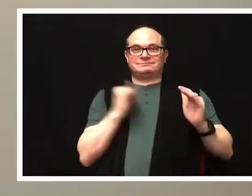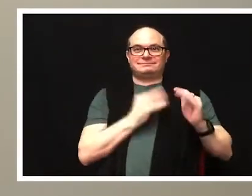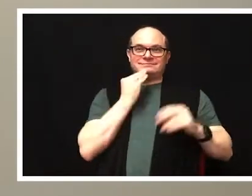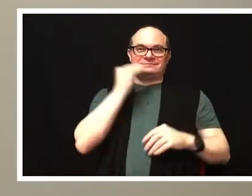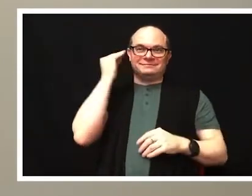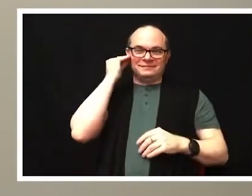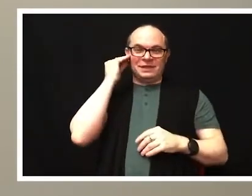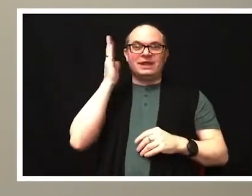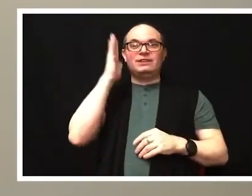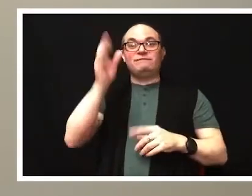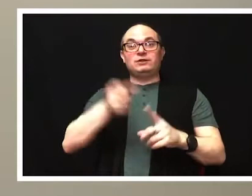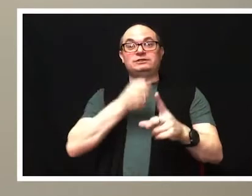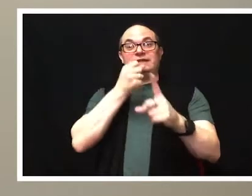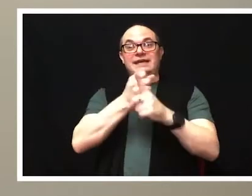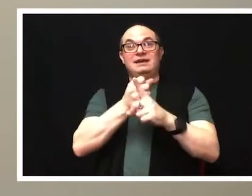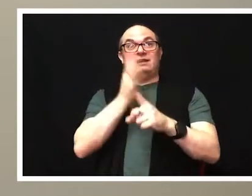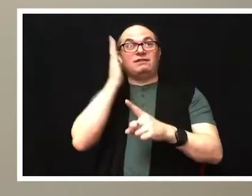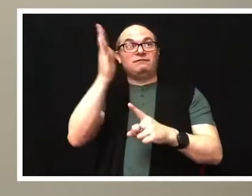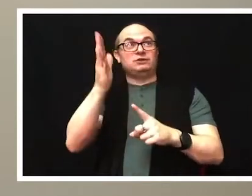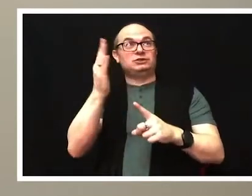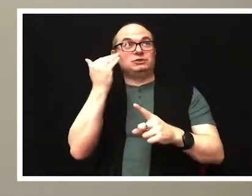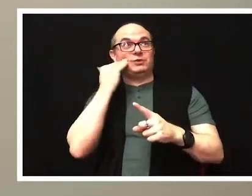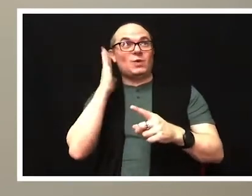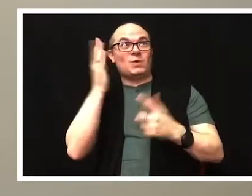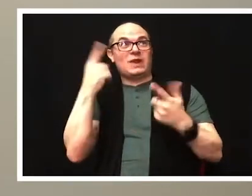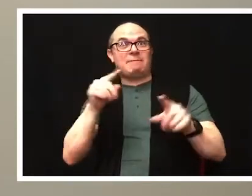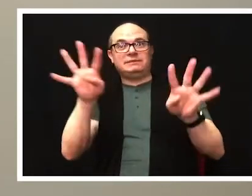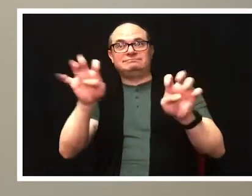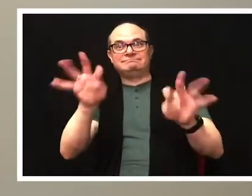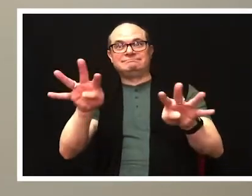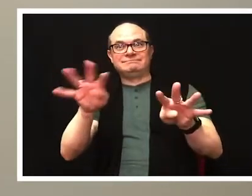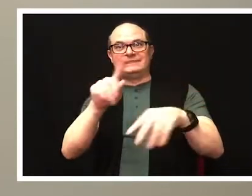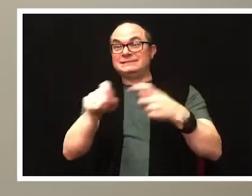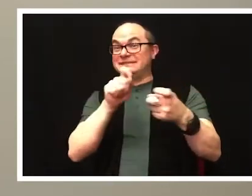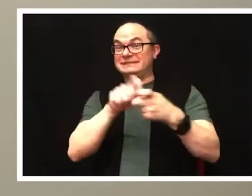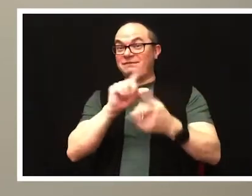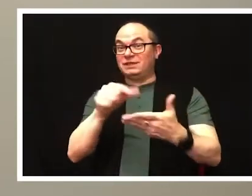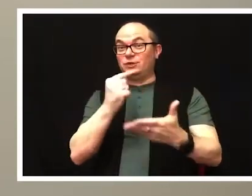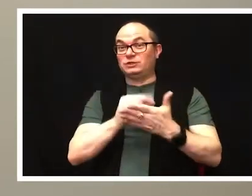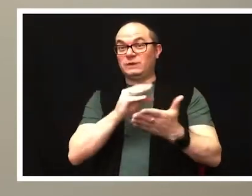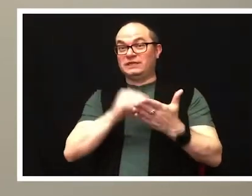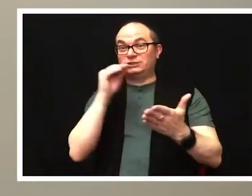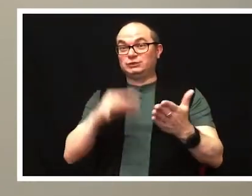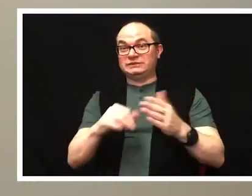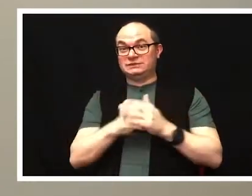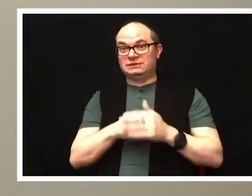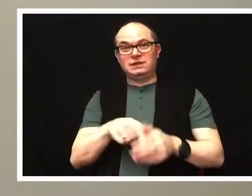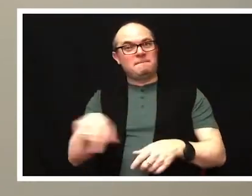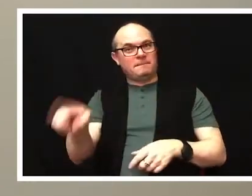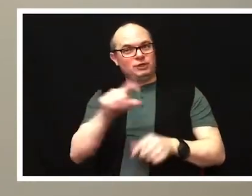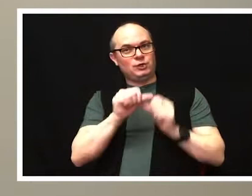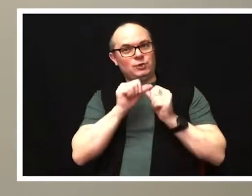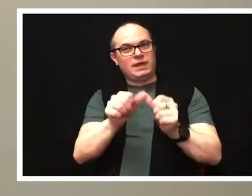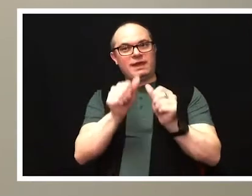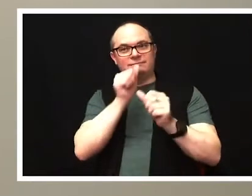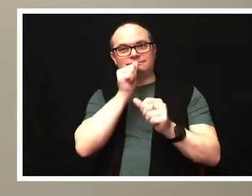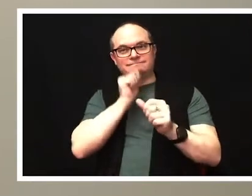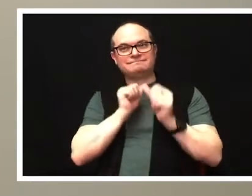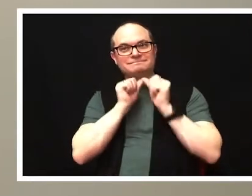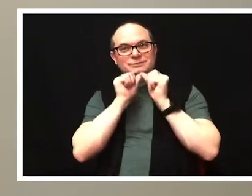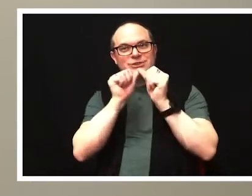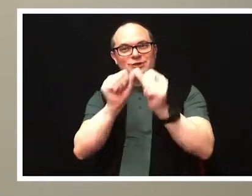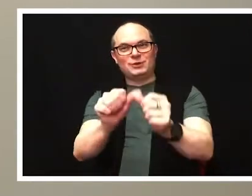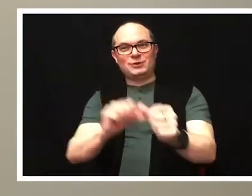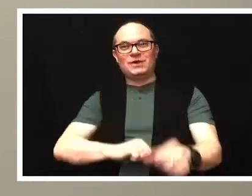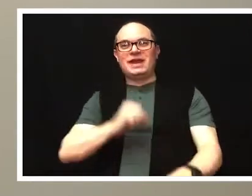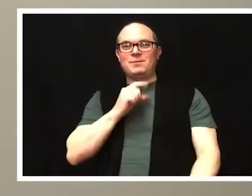hit, and the future is unknown for everyone, especially graduating students. But you kept pushing through, and I'm so